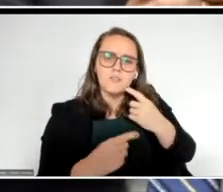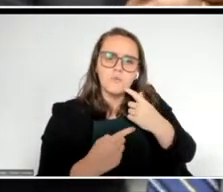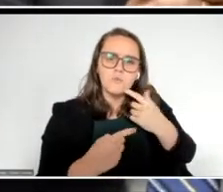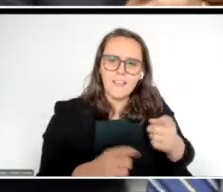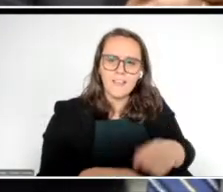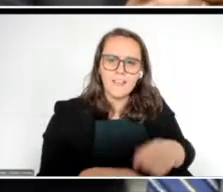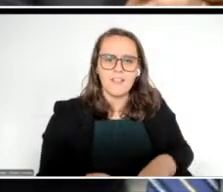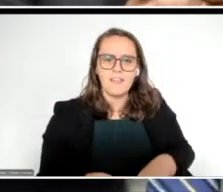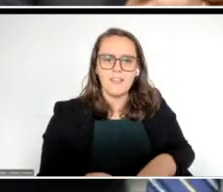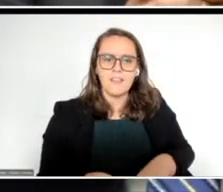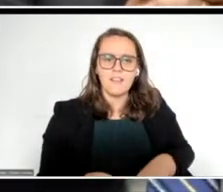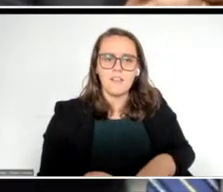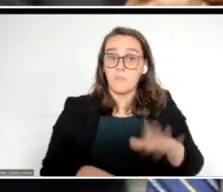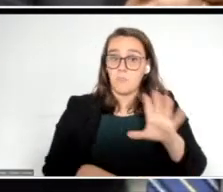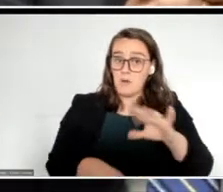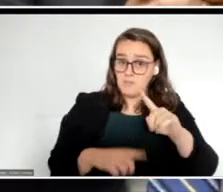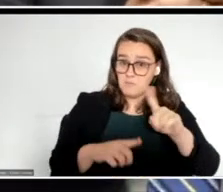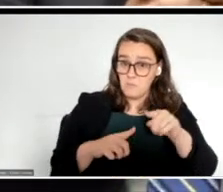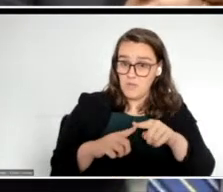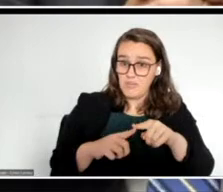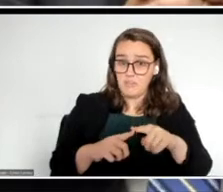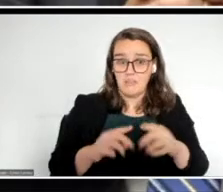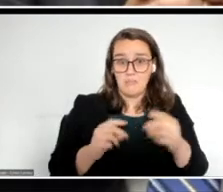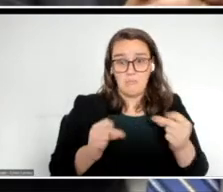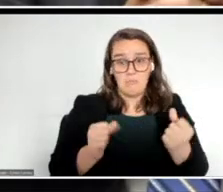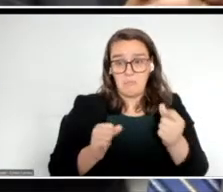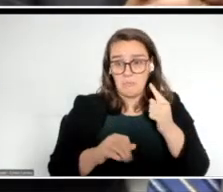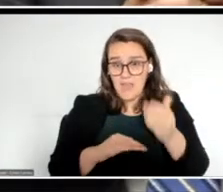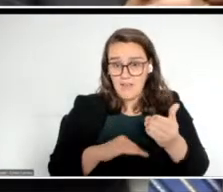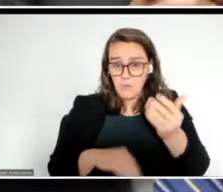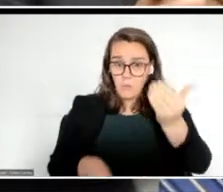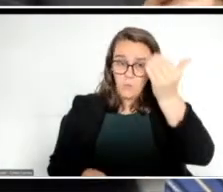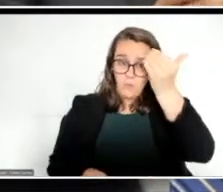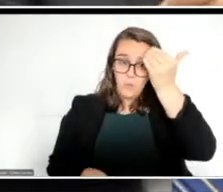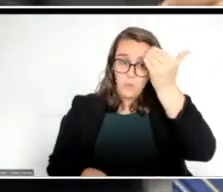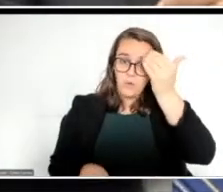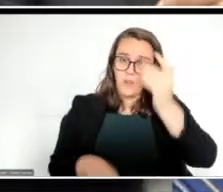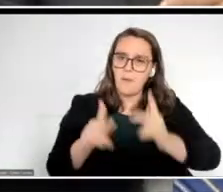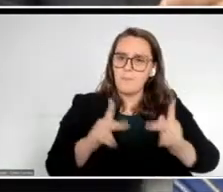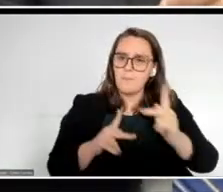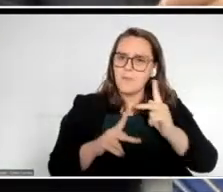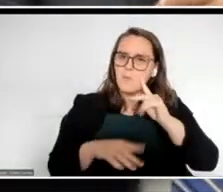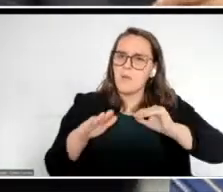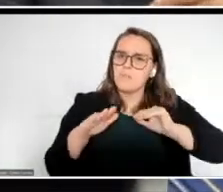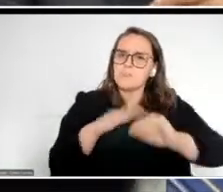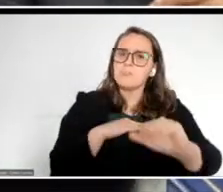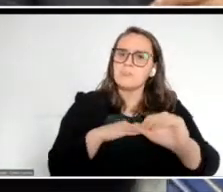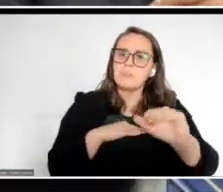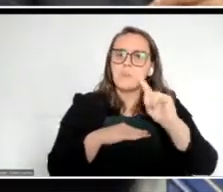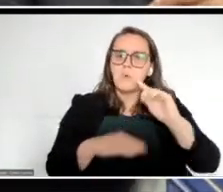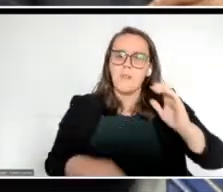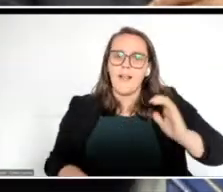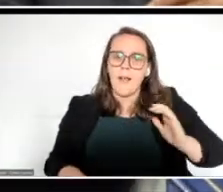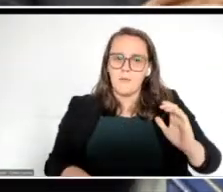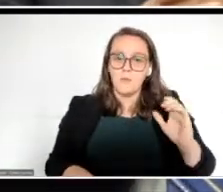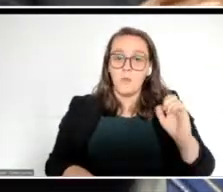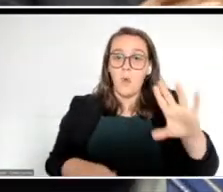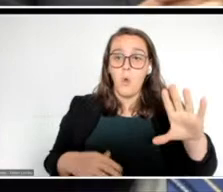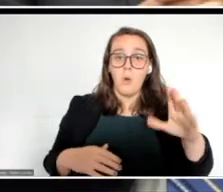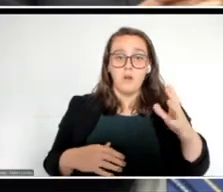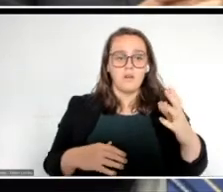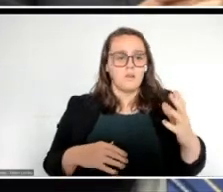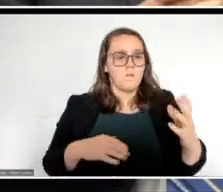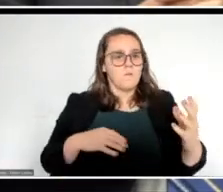Approximately when? Almost immediately after I found out people were getting into the Capitol or approaching the Capitol in a way that